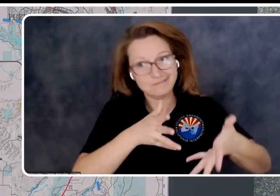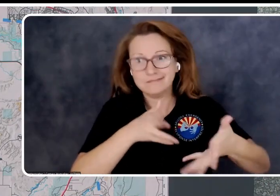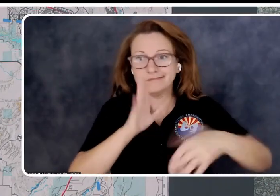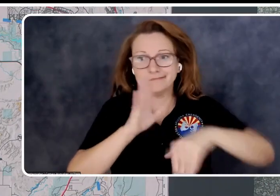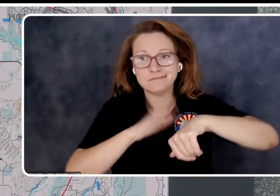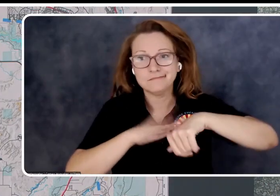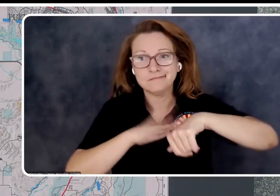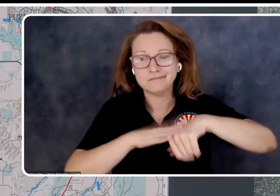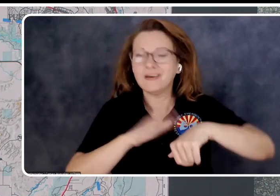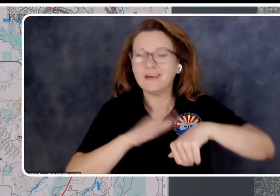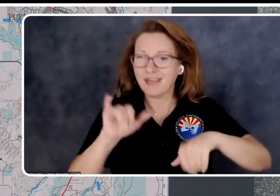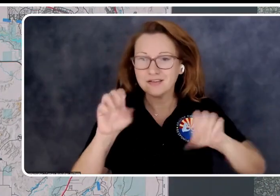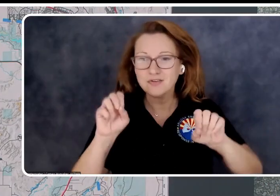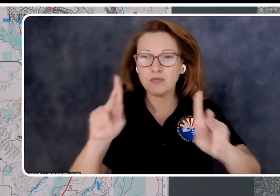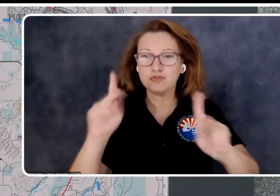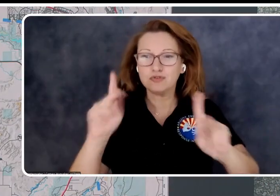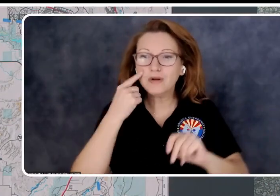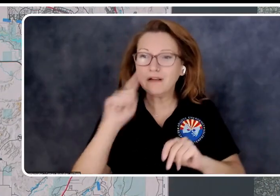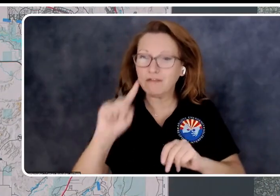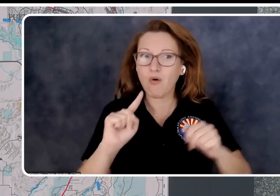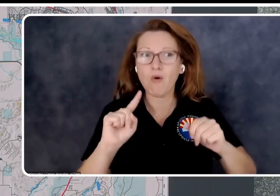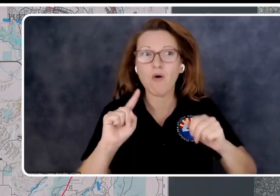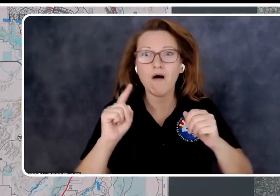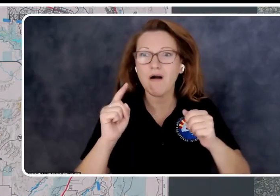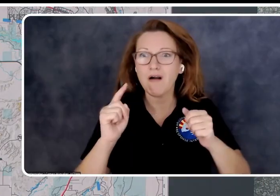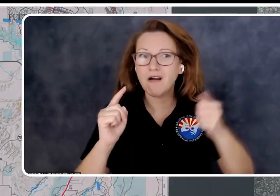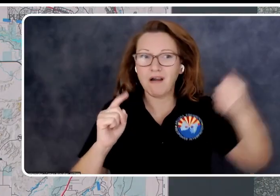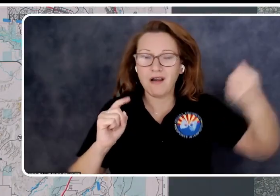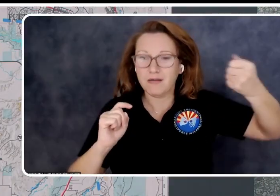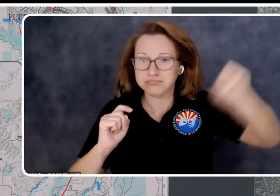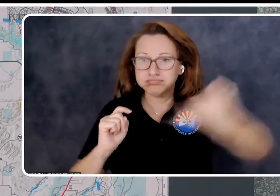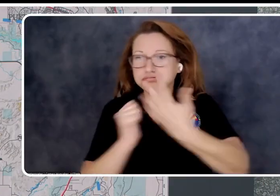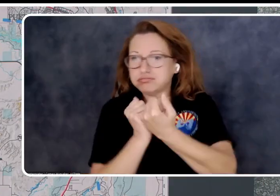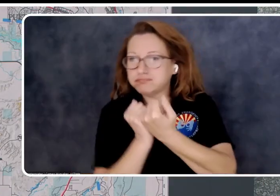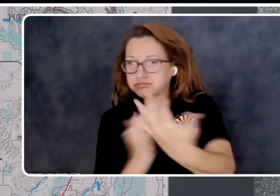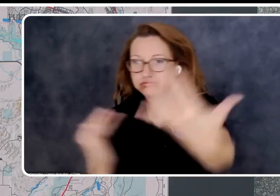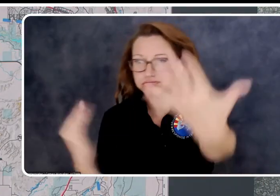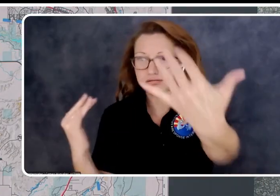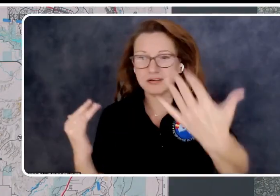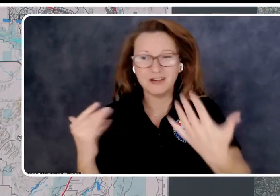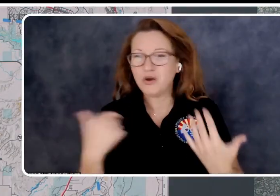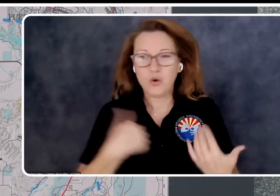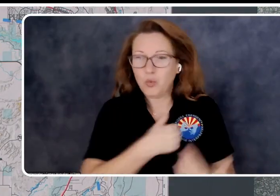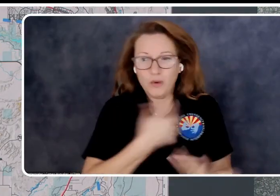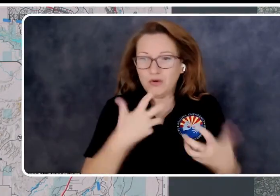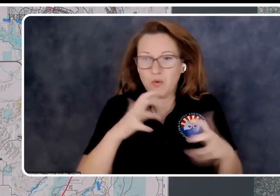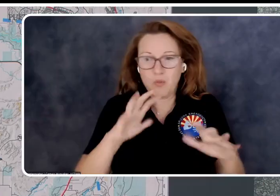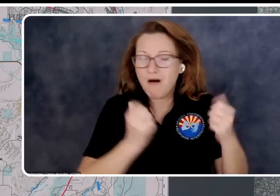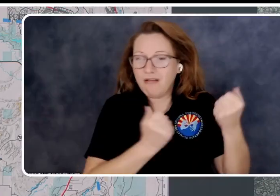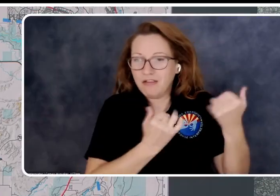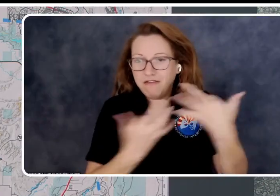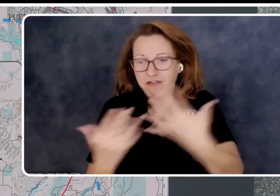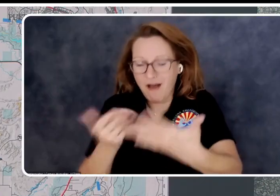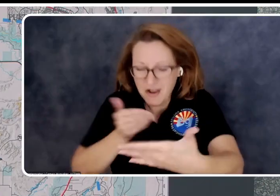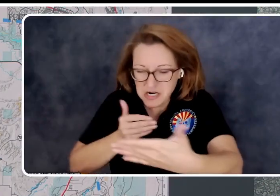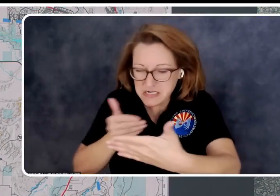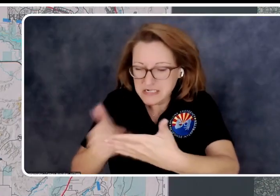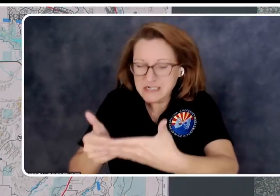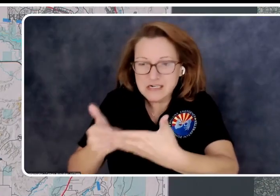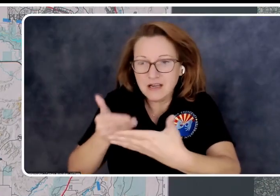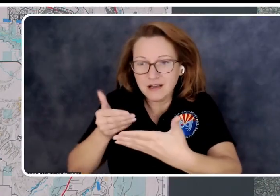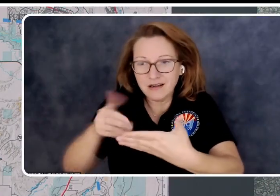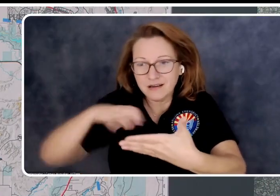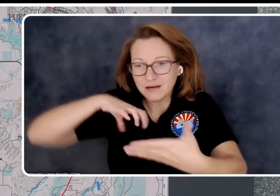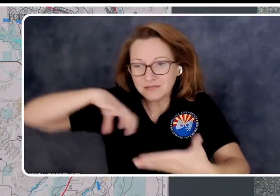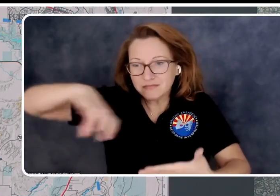line, that's a watch out. That's an opportunity for the fire to make a run at our line in future times. So really, sometimes the safest course